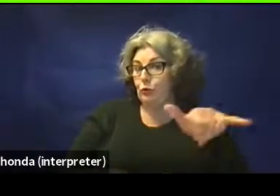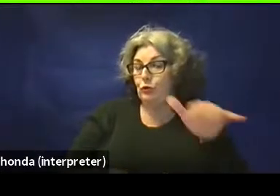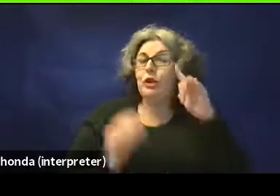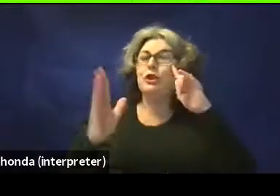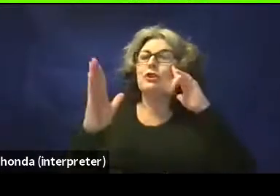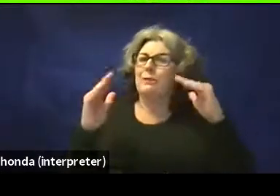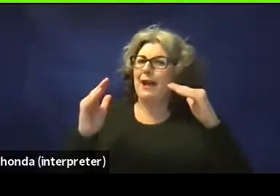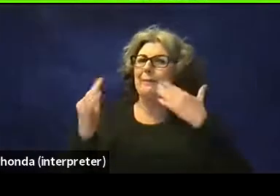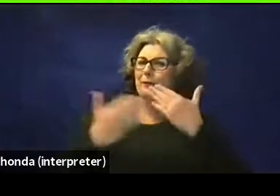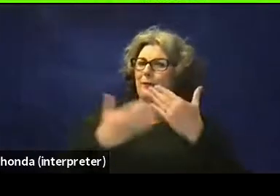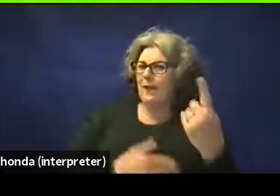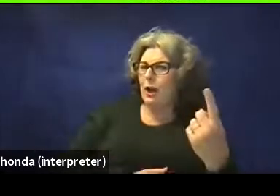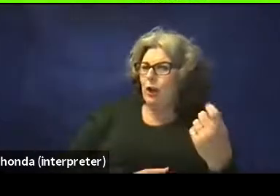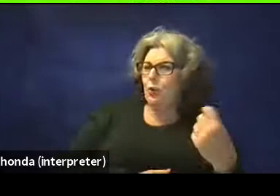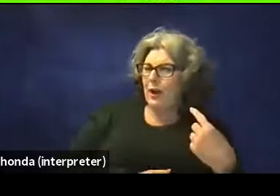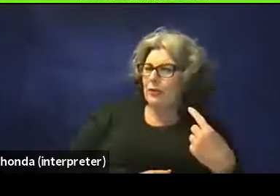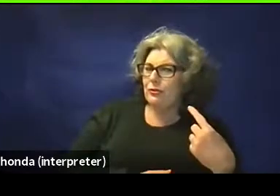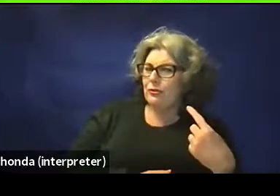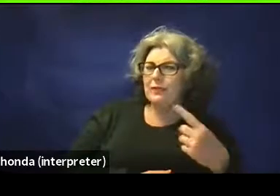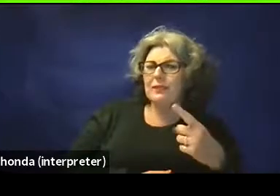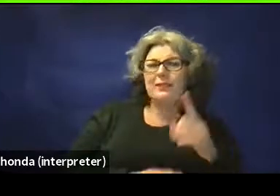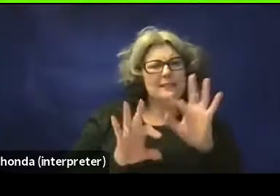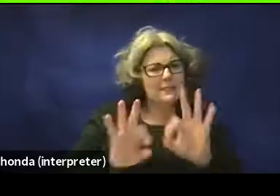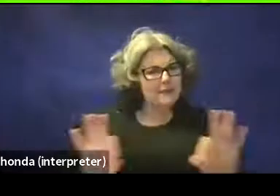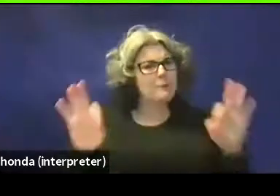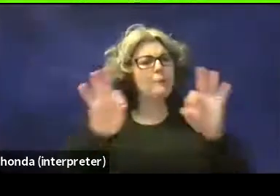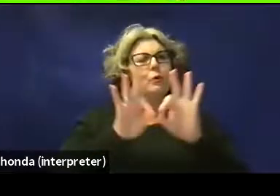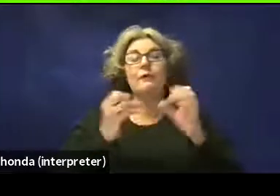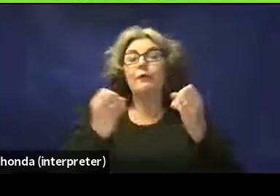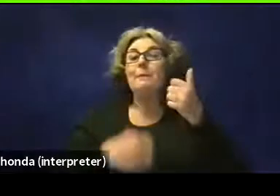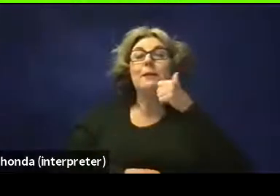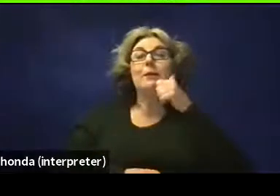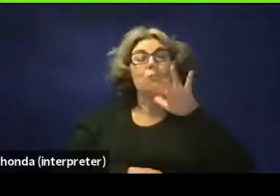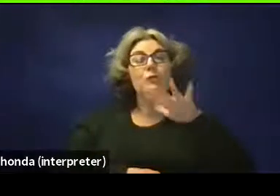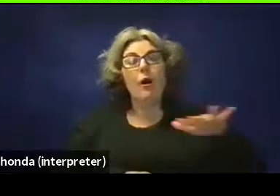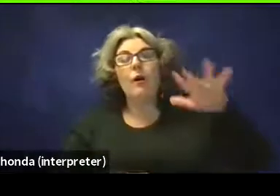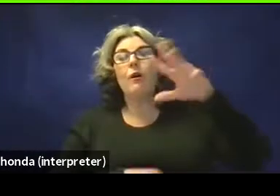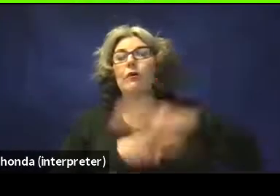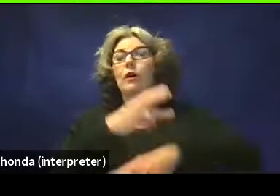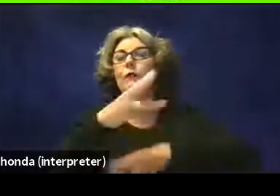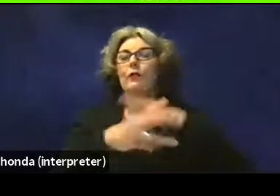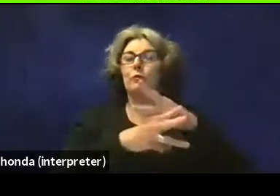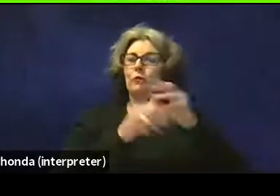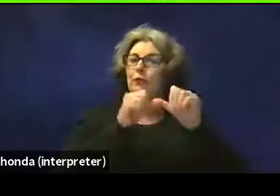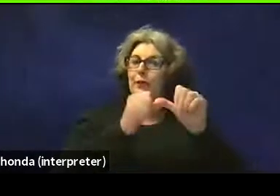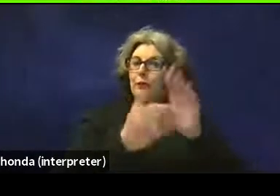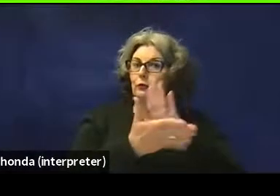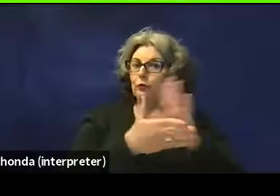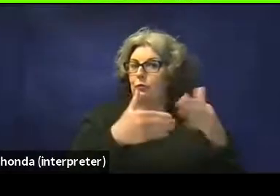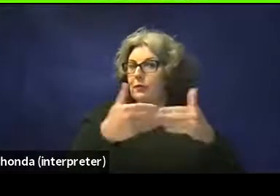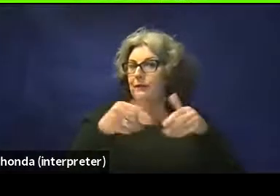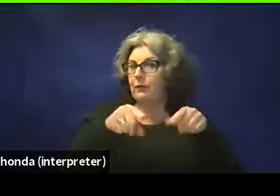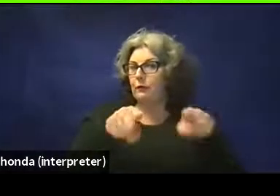glad for that question because it's really key for a lot of girls all over the world to be able to continue learning.